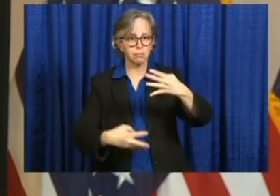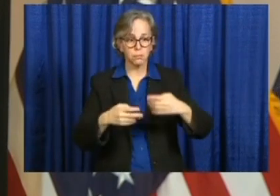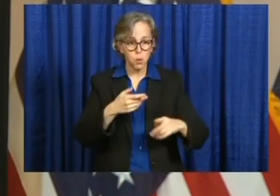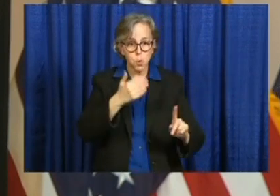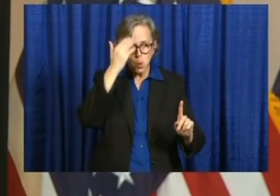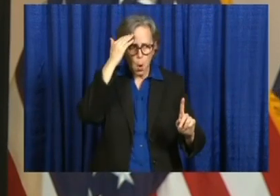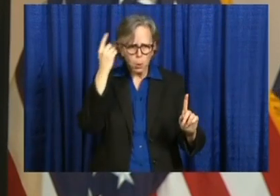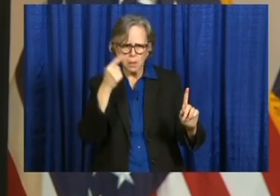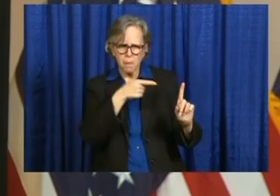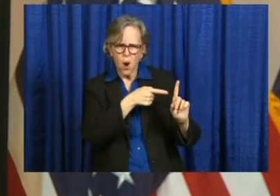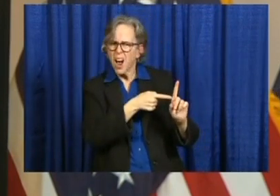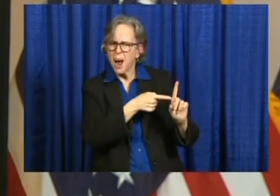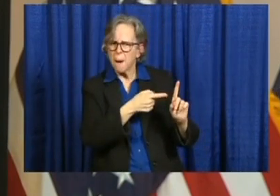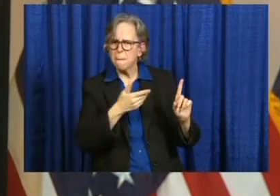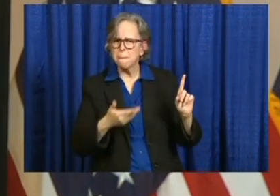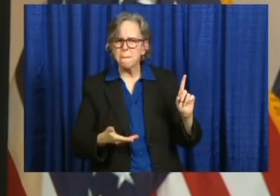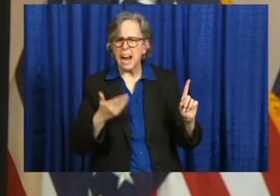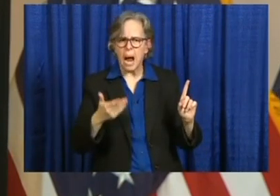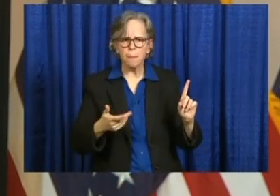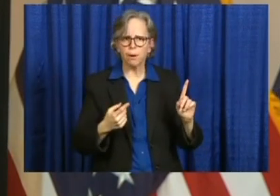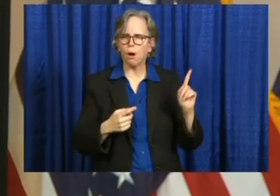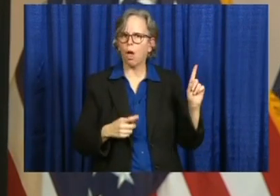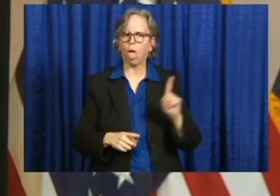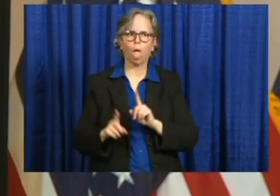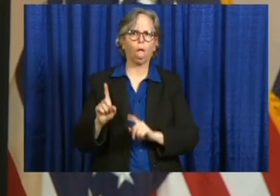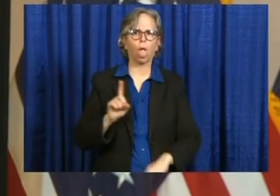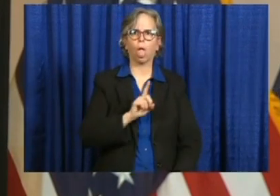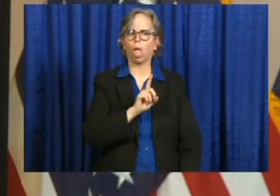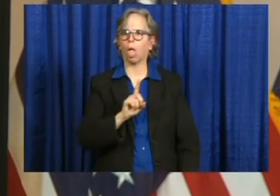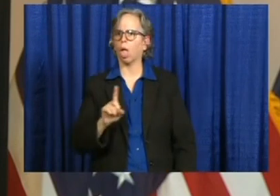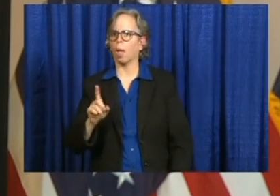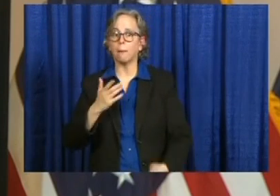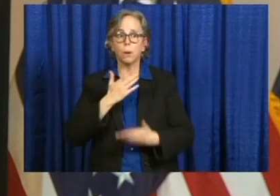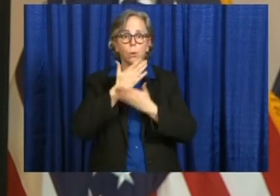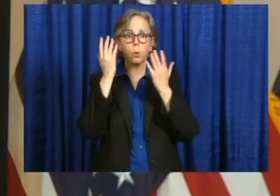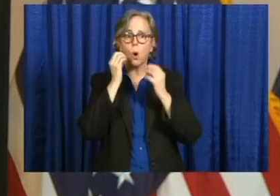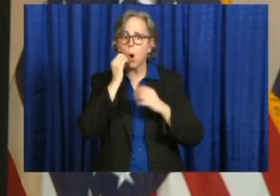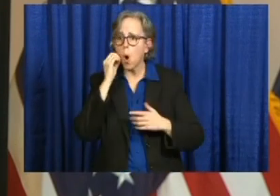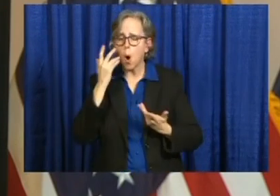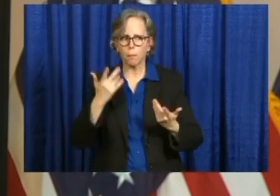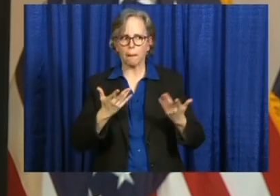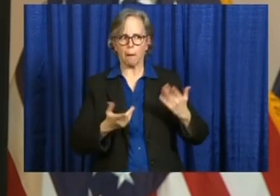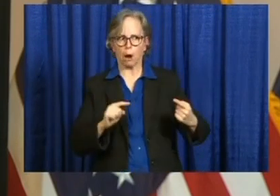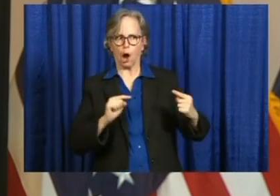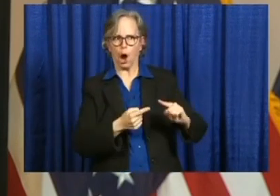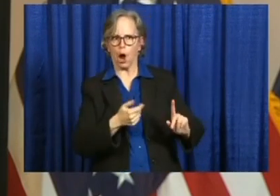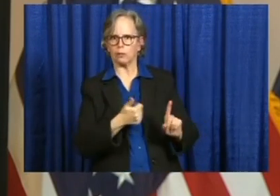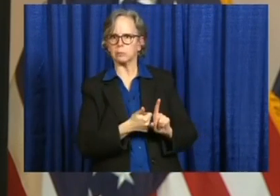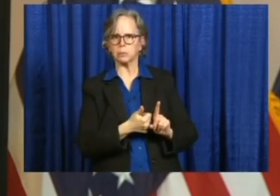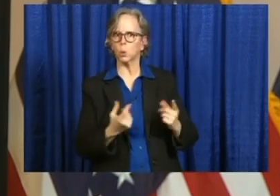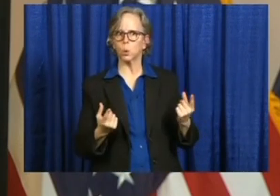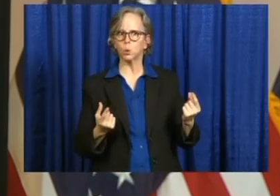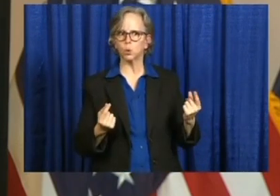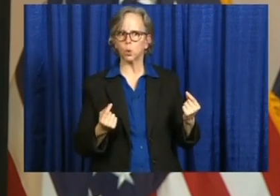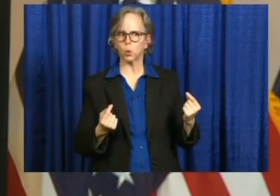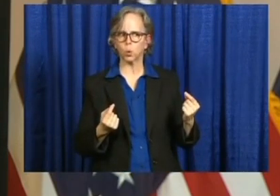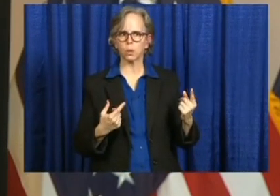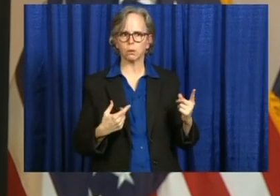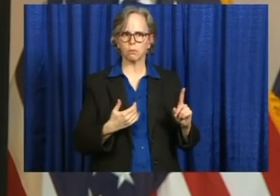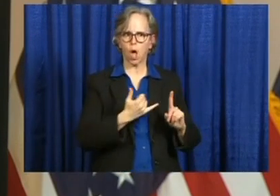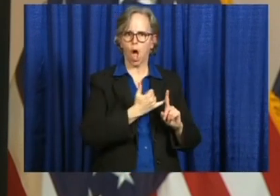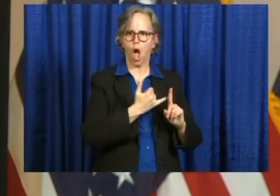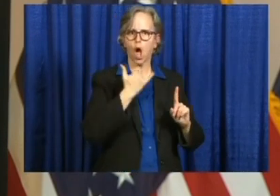hurt themselves, please, I urge you to have them call the Suicide Prevention Lifeline at